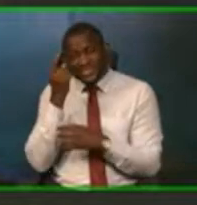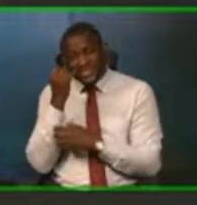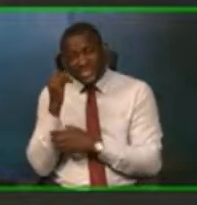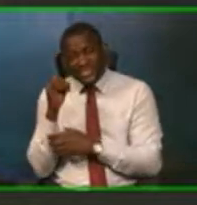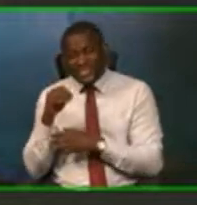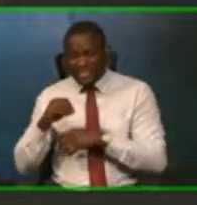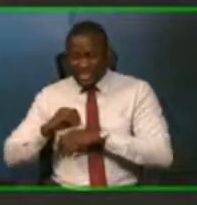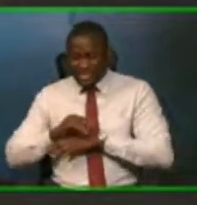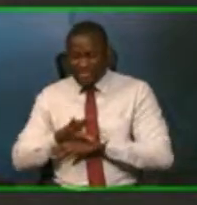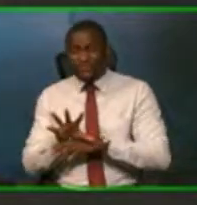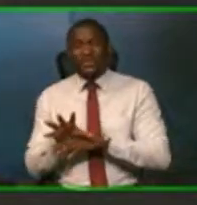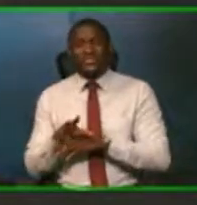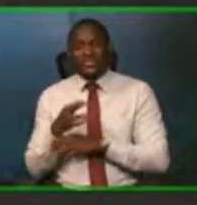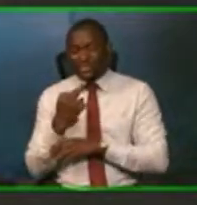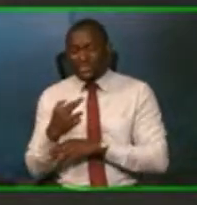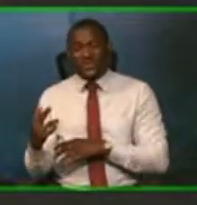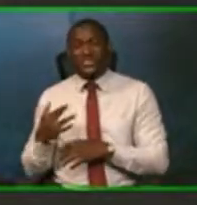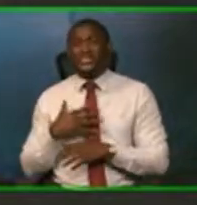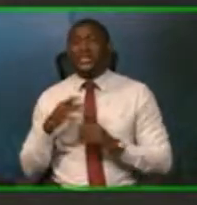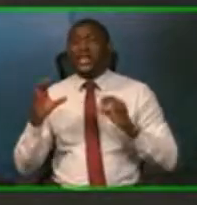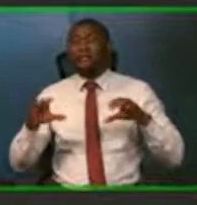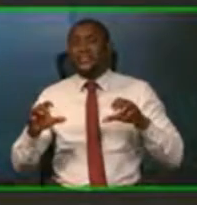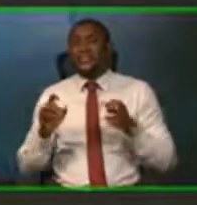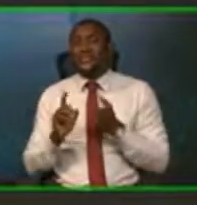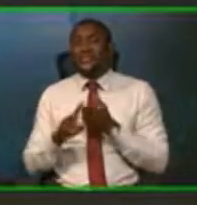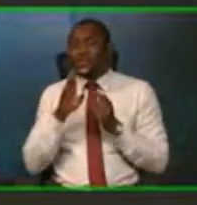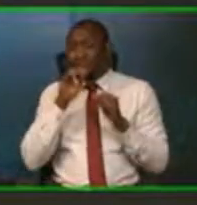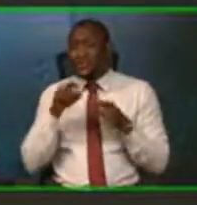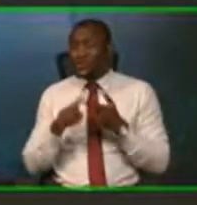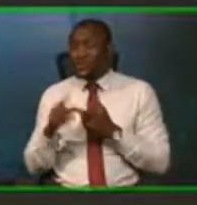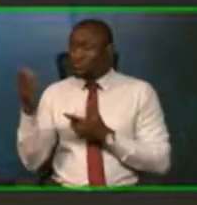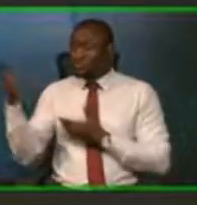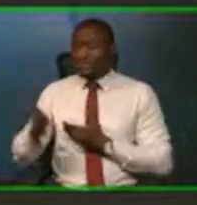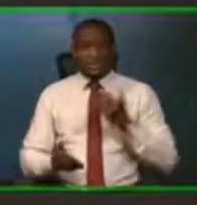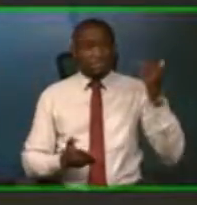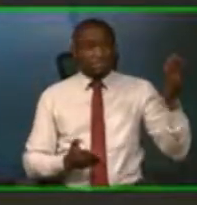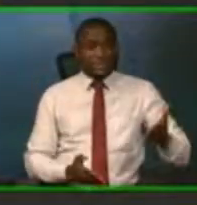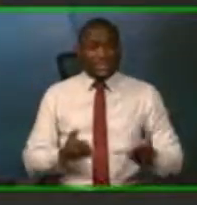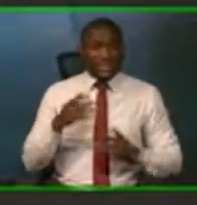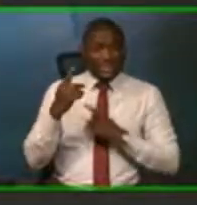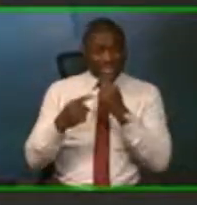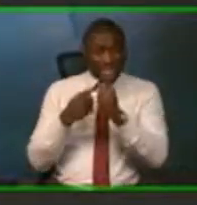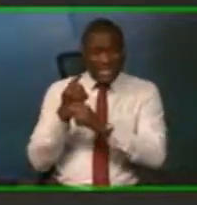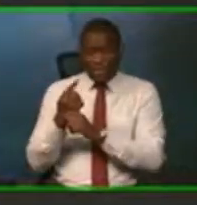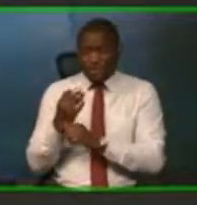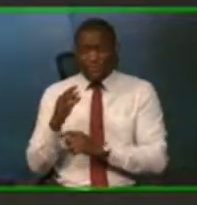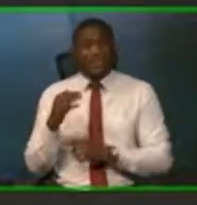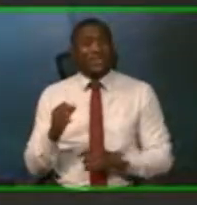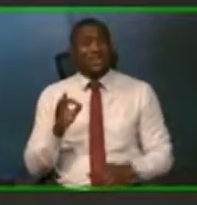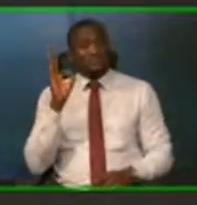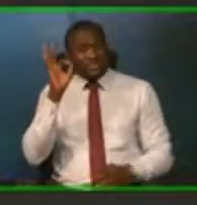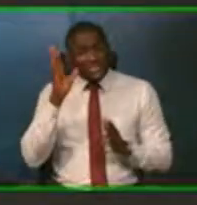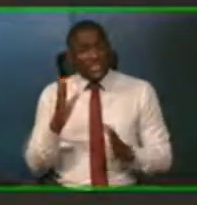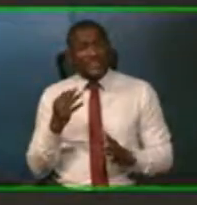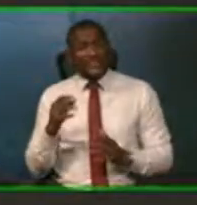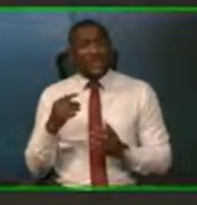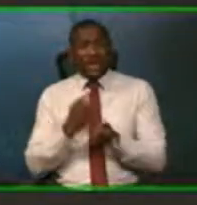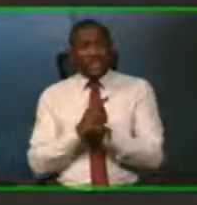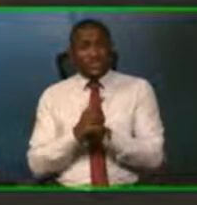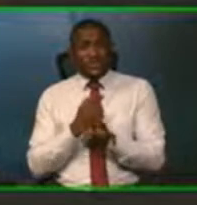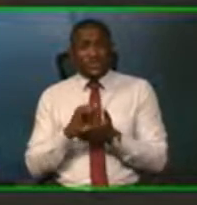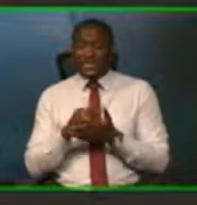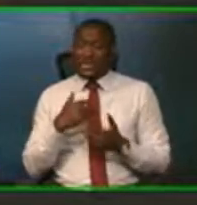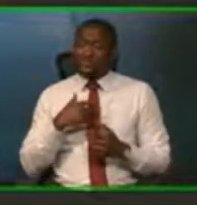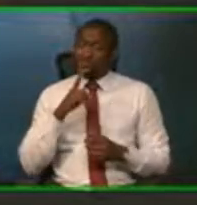resources, and capacity to be able to pull together ministers of the gospel that have been marvelously